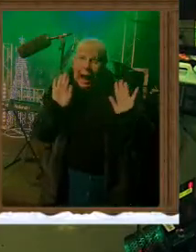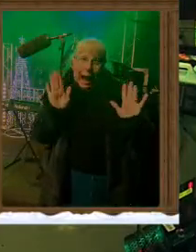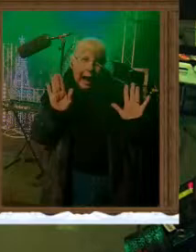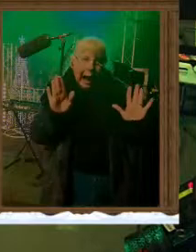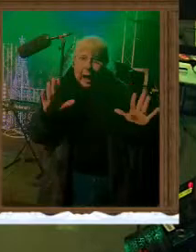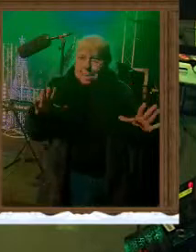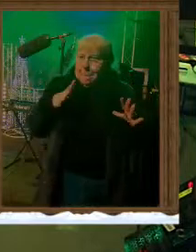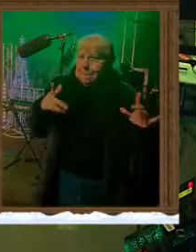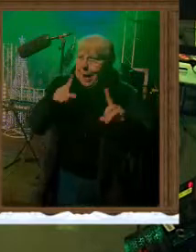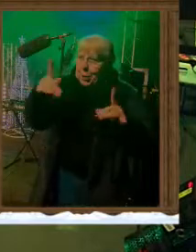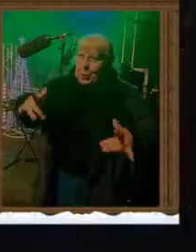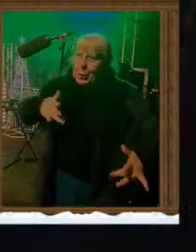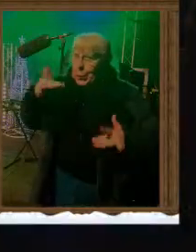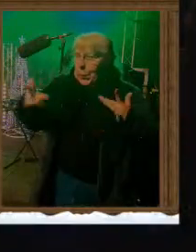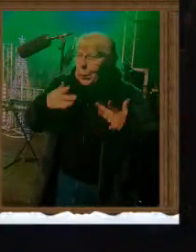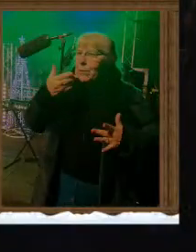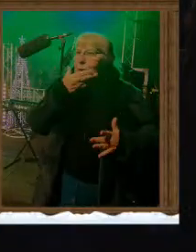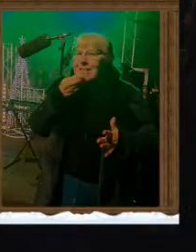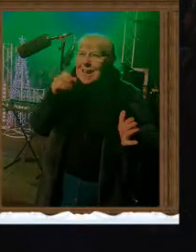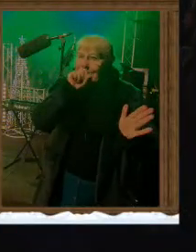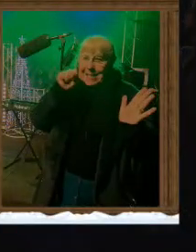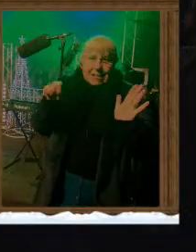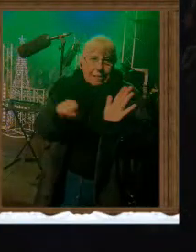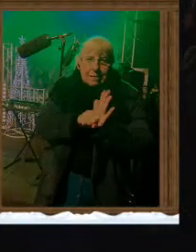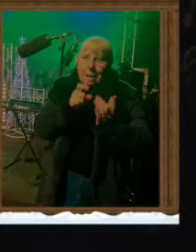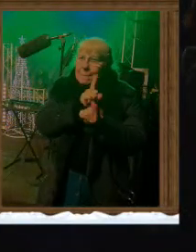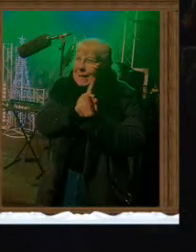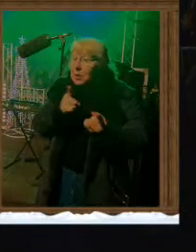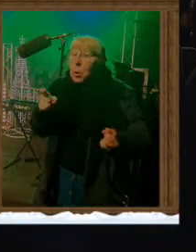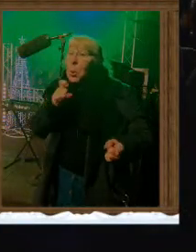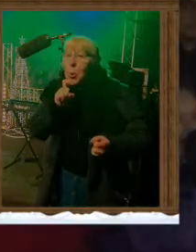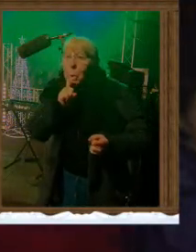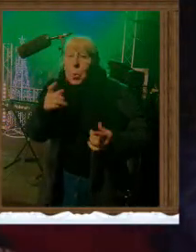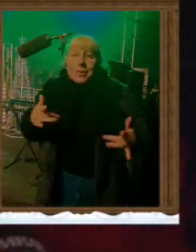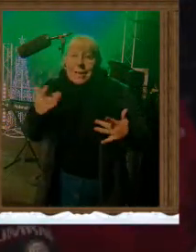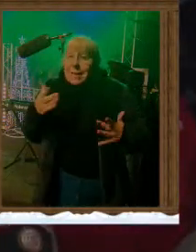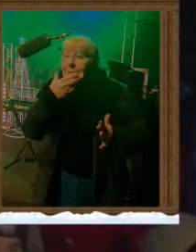to meet Santa. Who's excited to meet Santa?